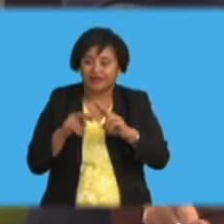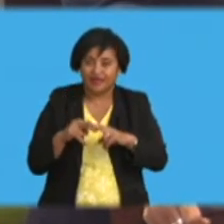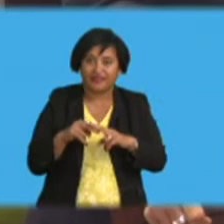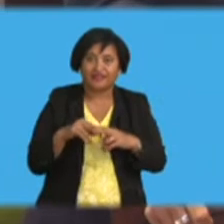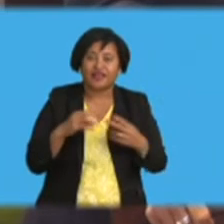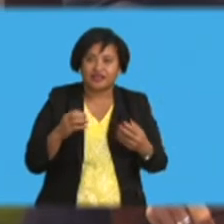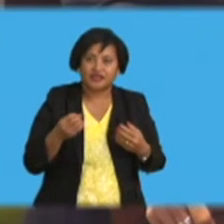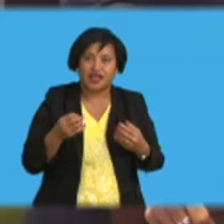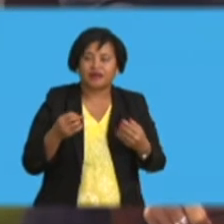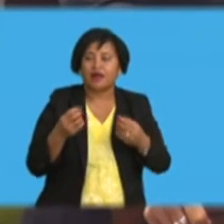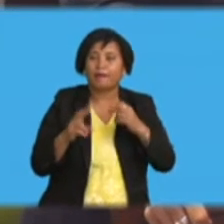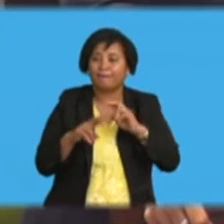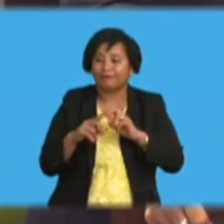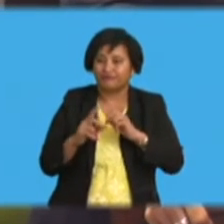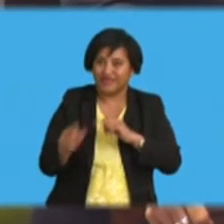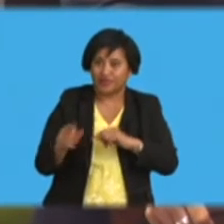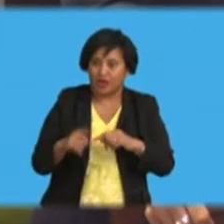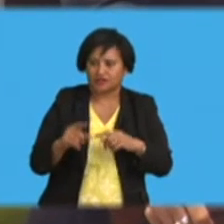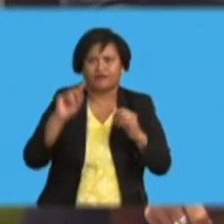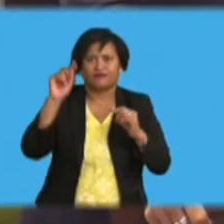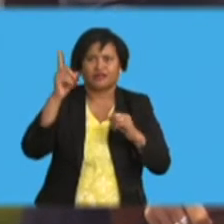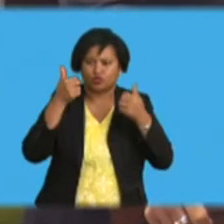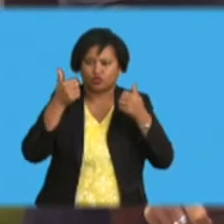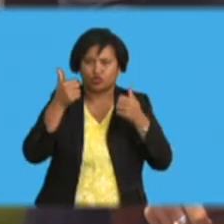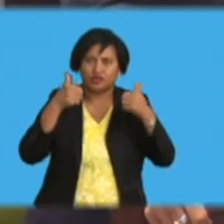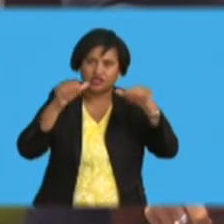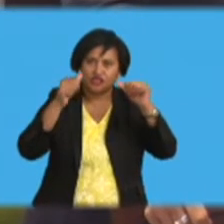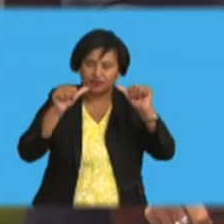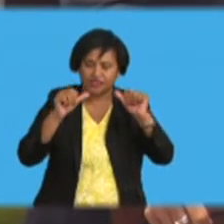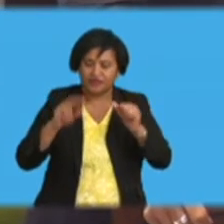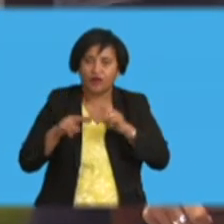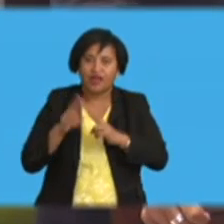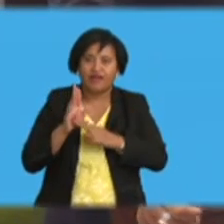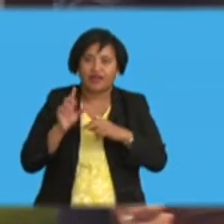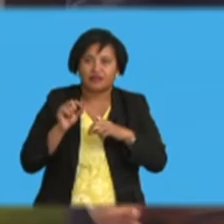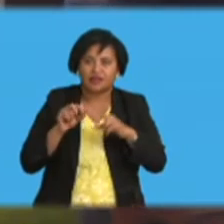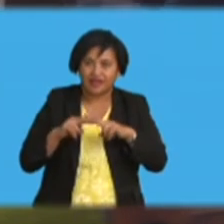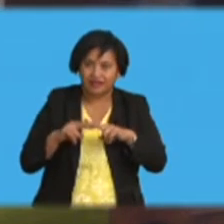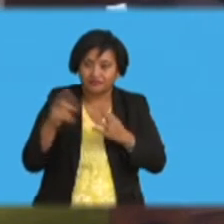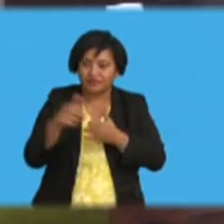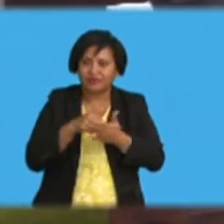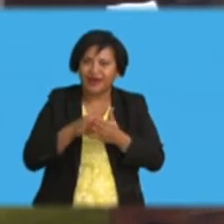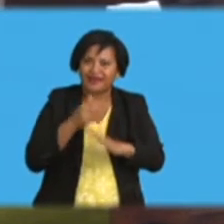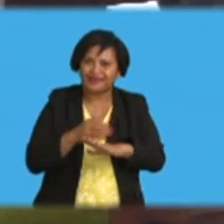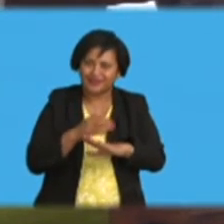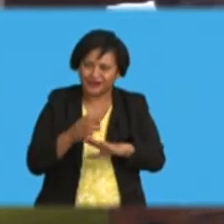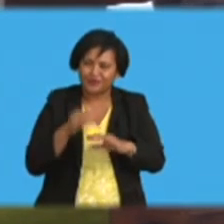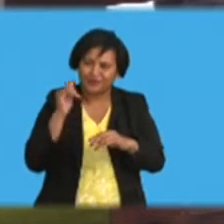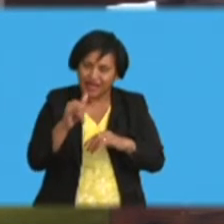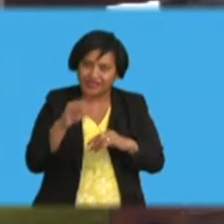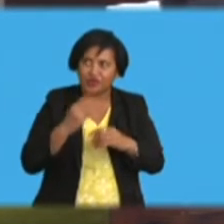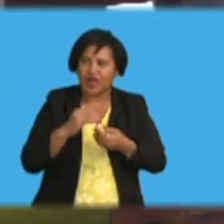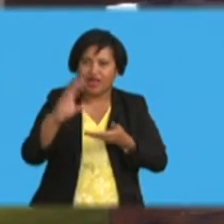between our National Superannuation Fund and our national carrier that paved the way for the fleet upgrade and has brought healthy return to Fijian citizens